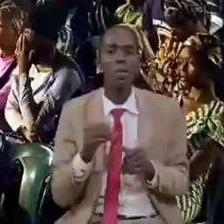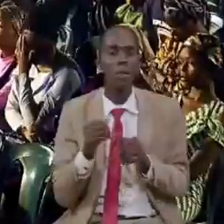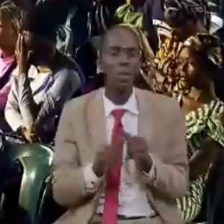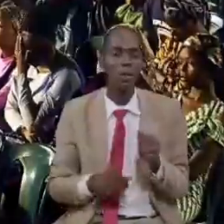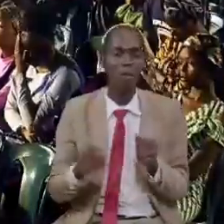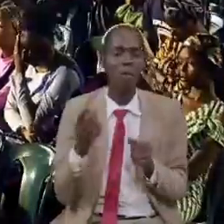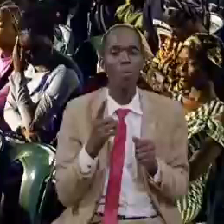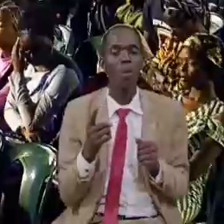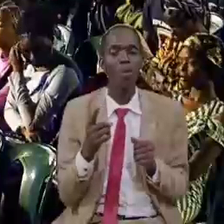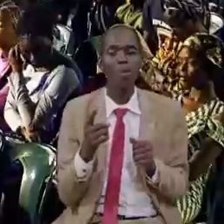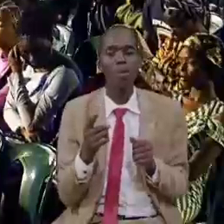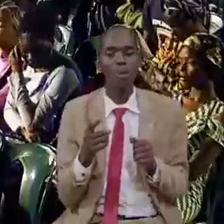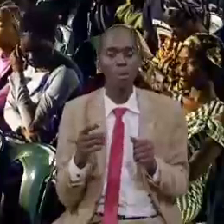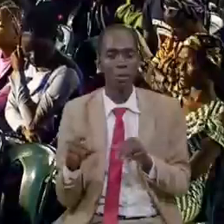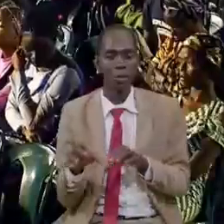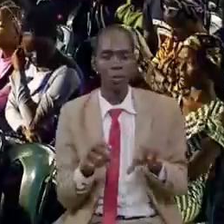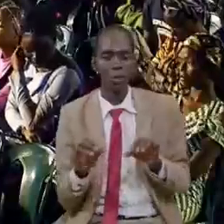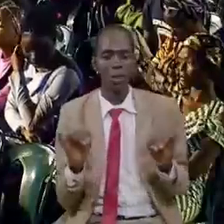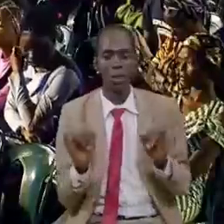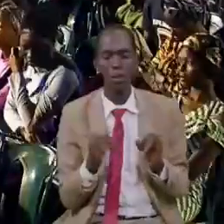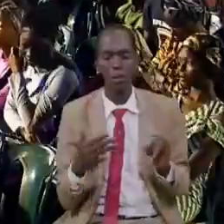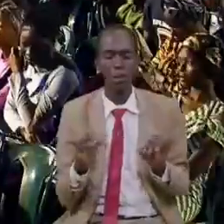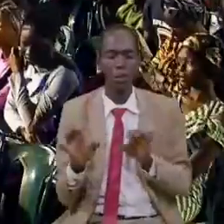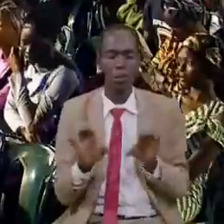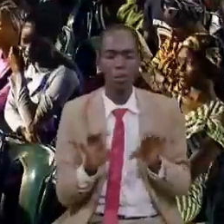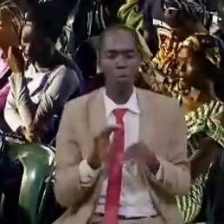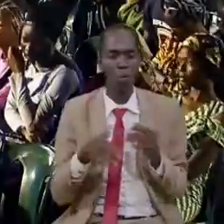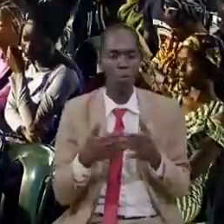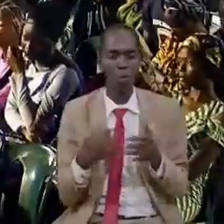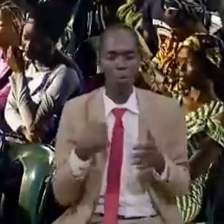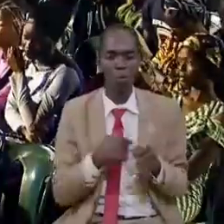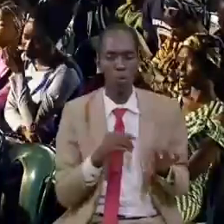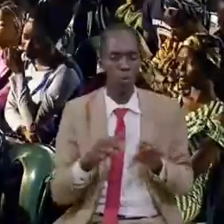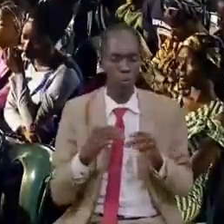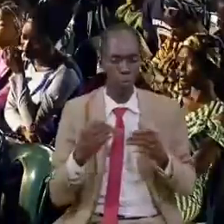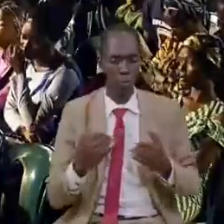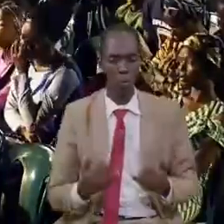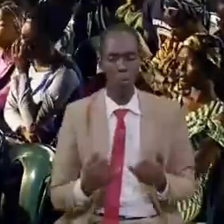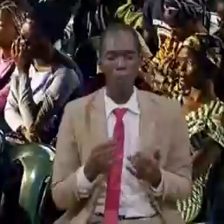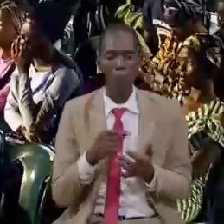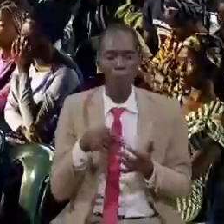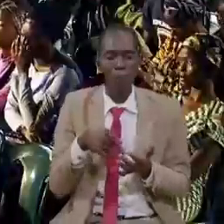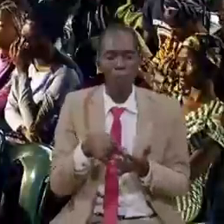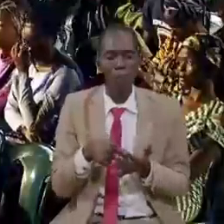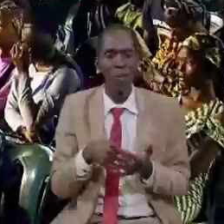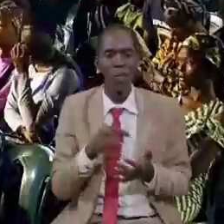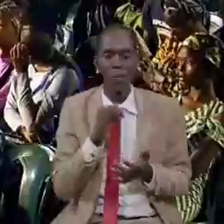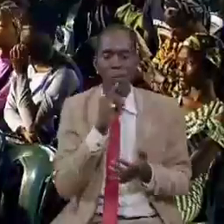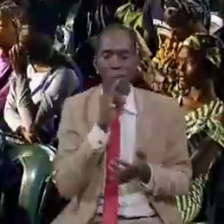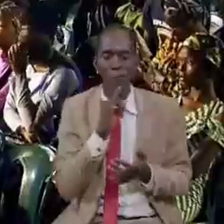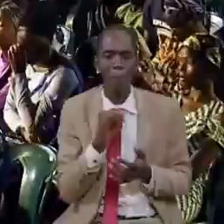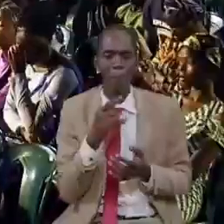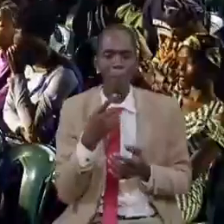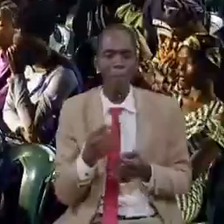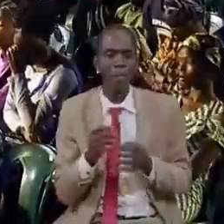the same, do what we are doing now. This is the important moment